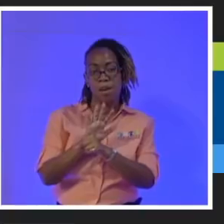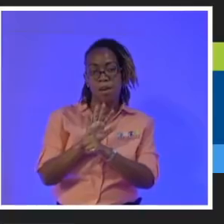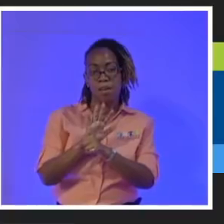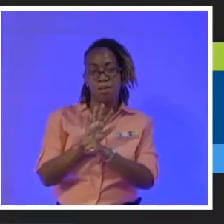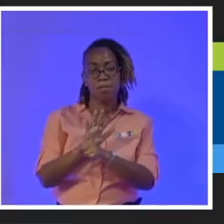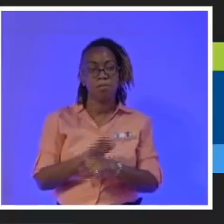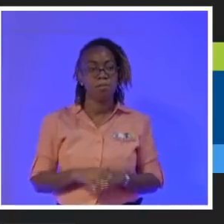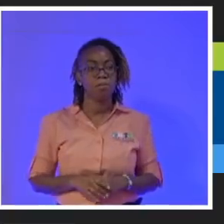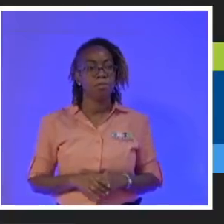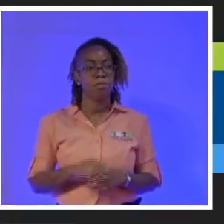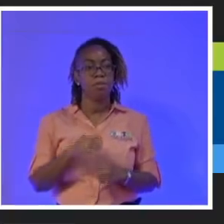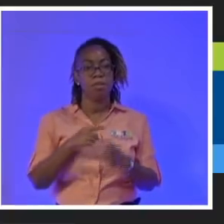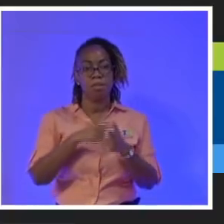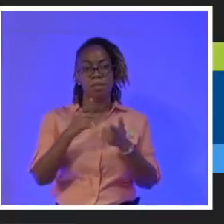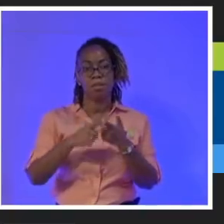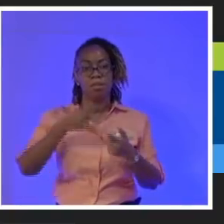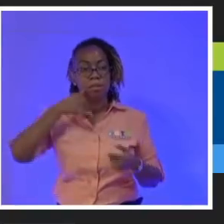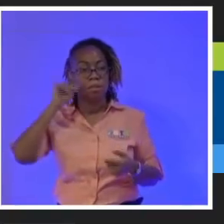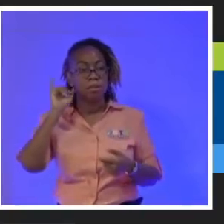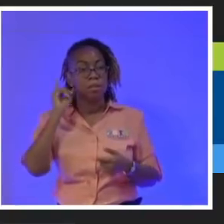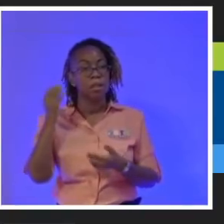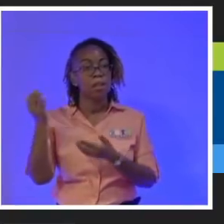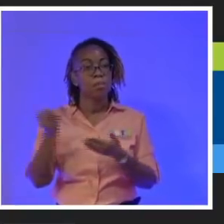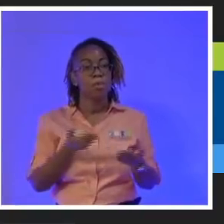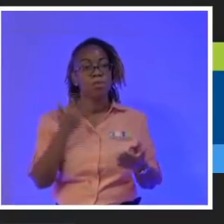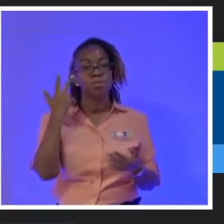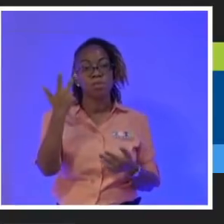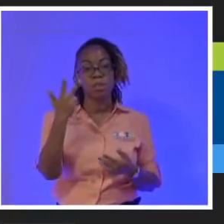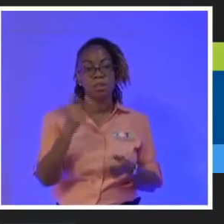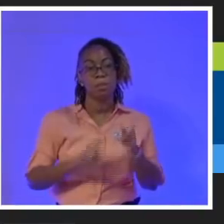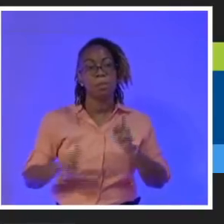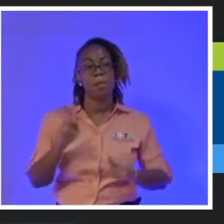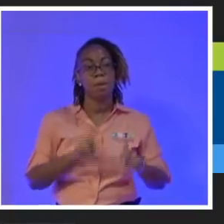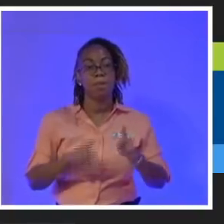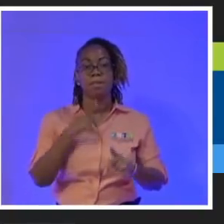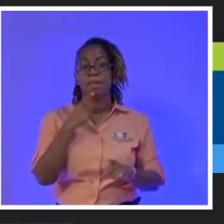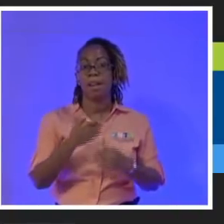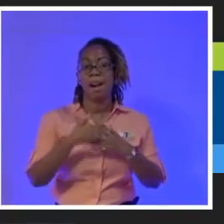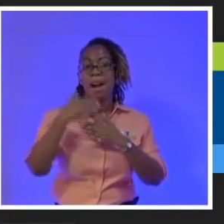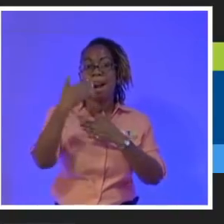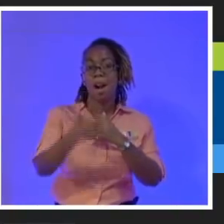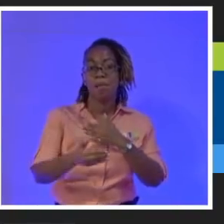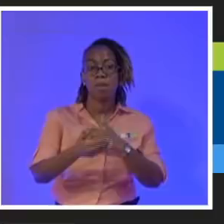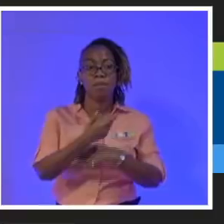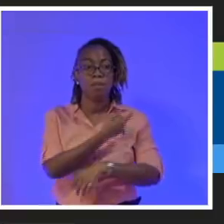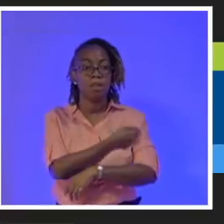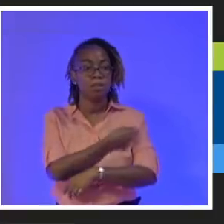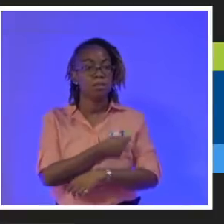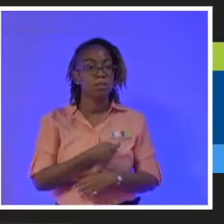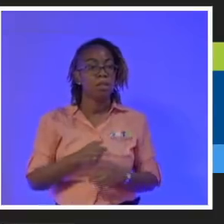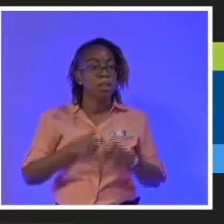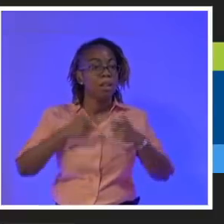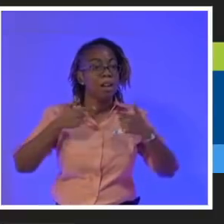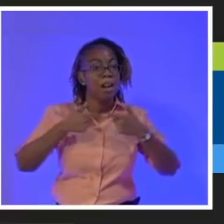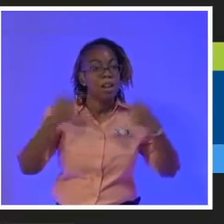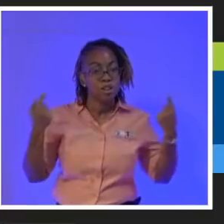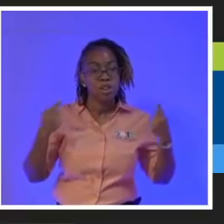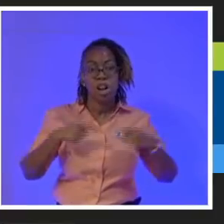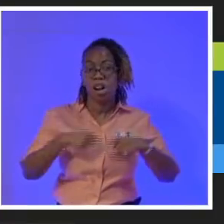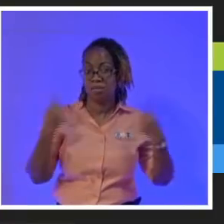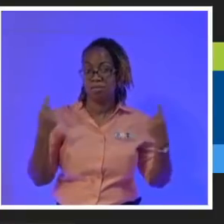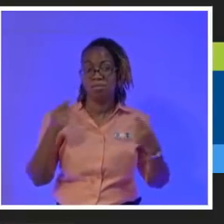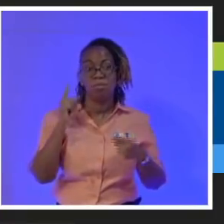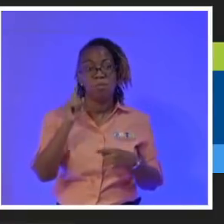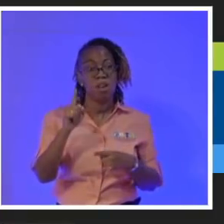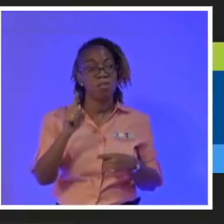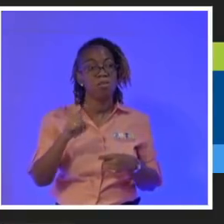they hosted yesterday, they brought forward 3 people who claimed to be experiencing adverse effects from COVID-19